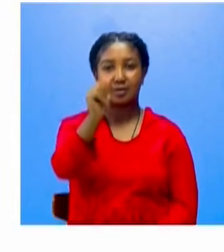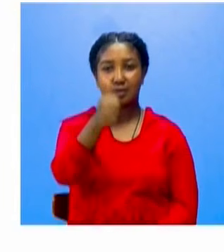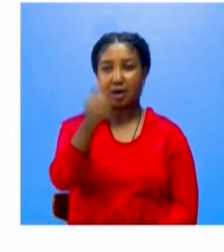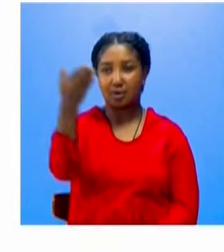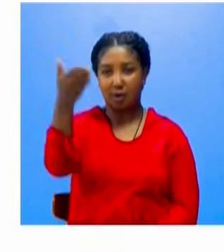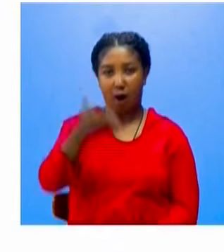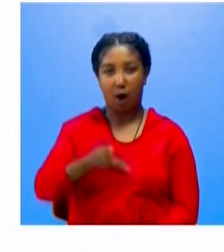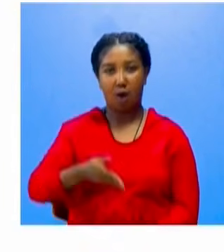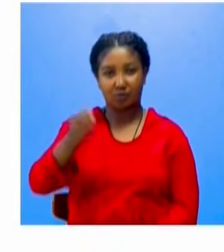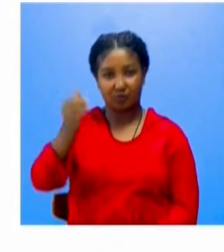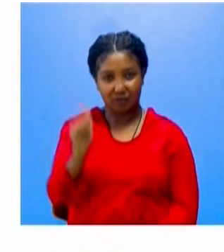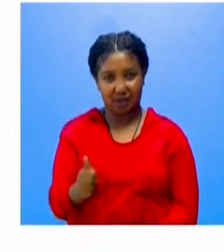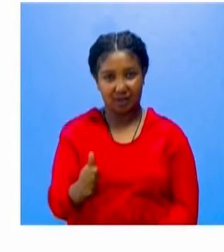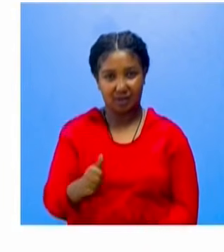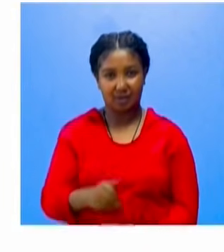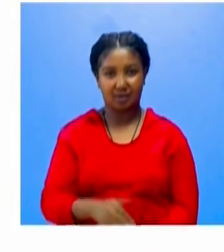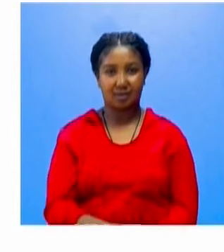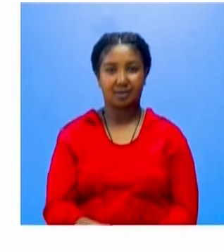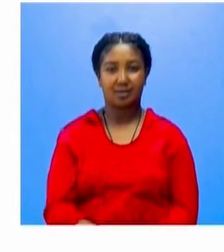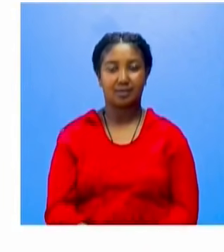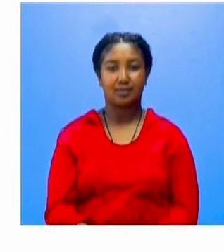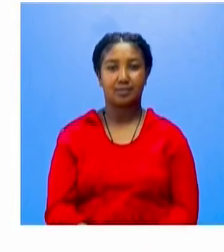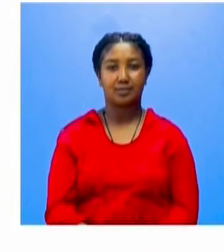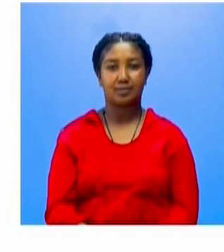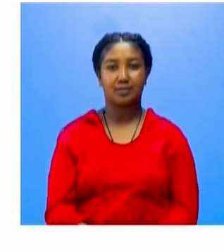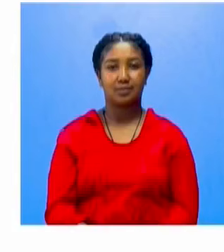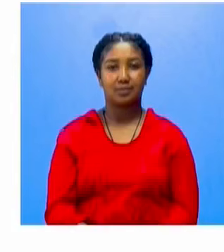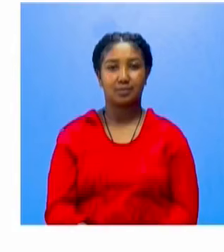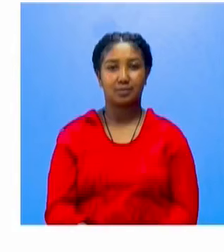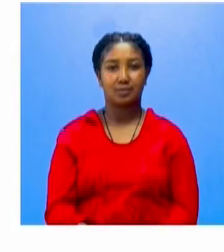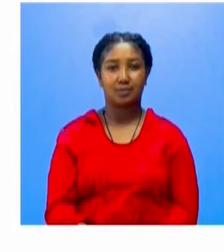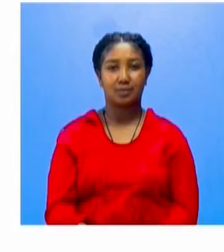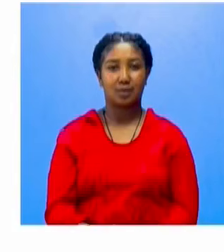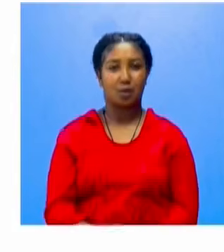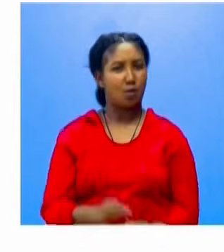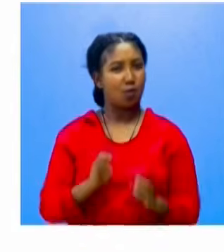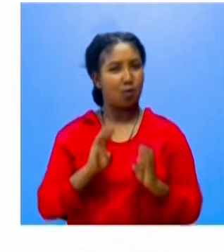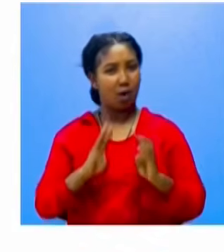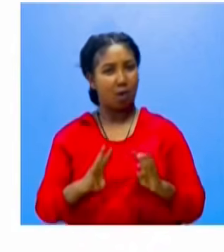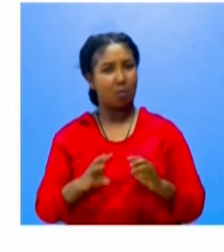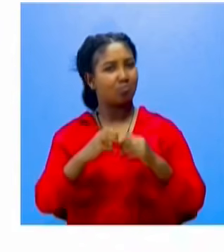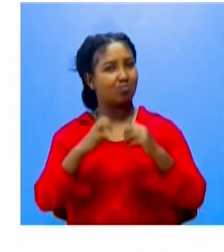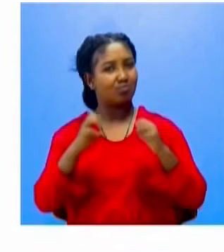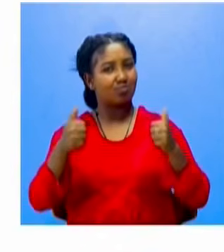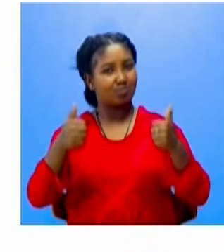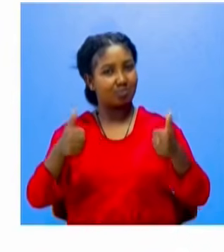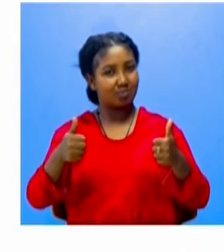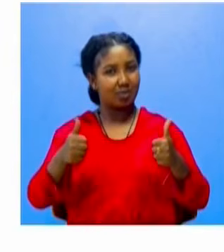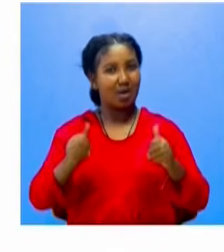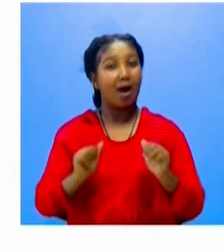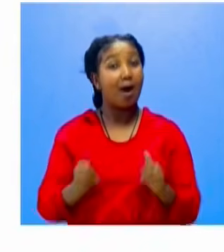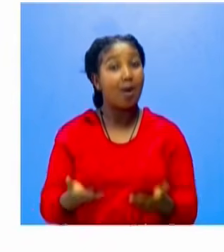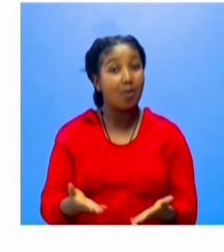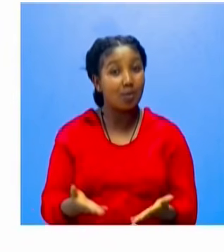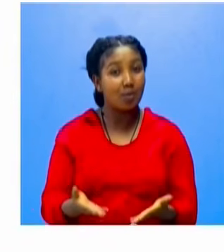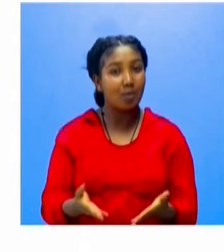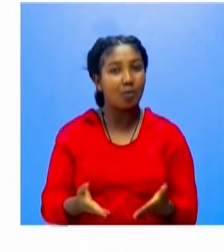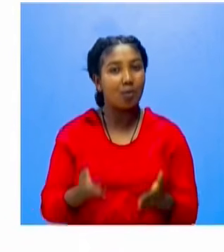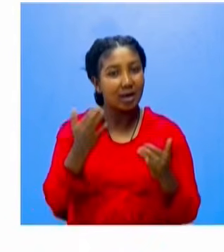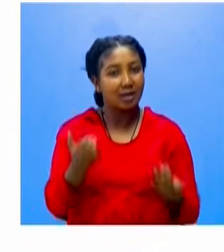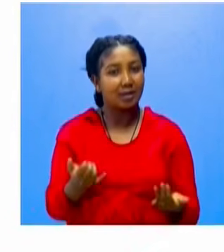yeah, 10 out of 10. Wow, excellent. How?